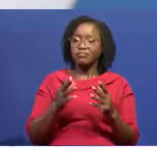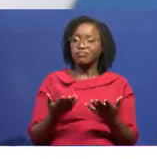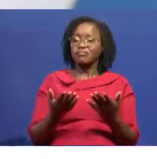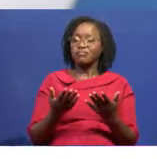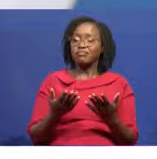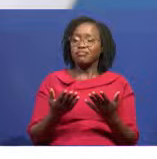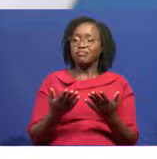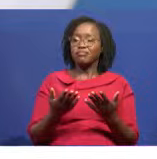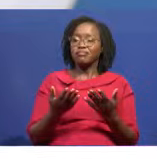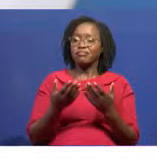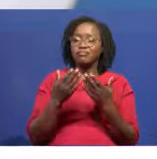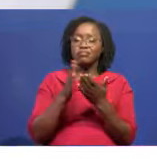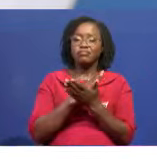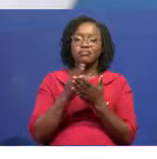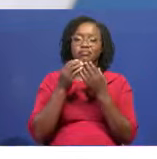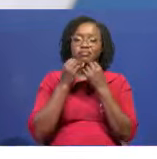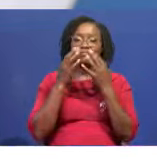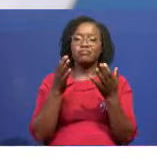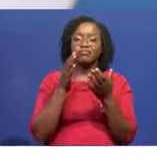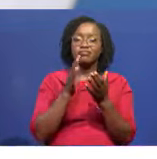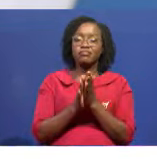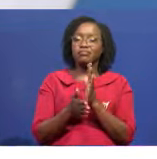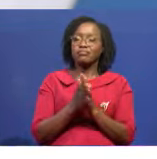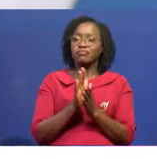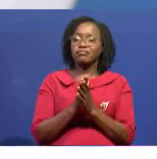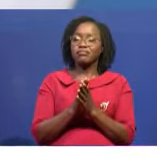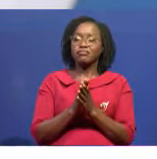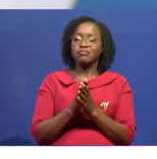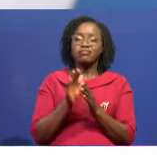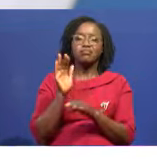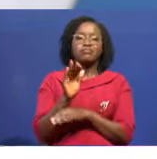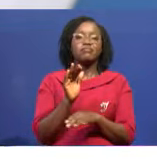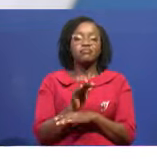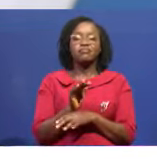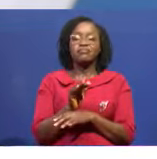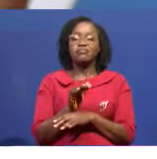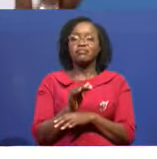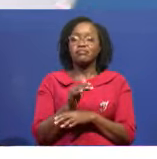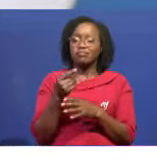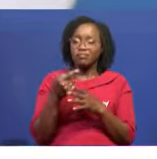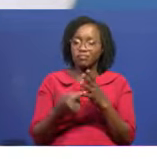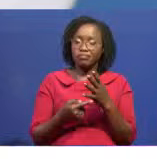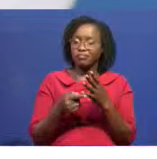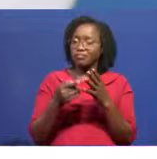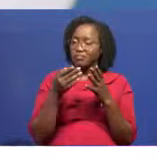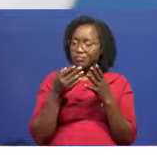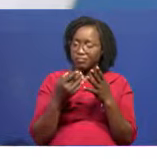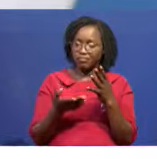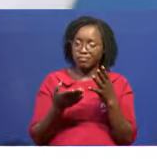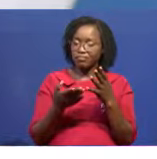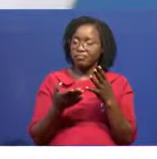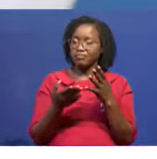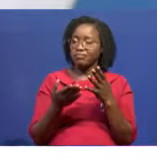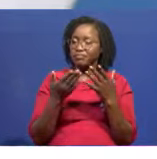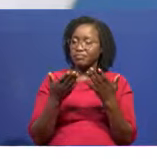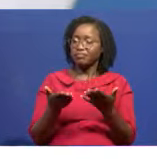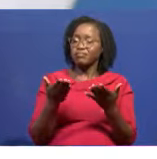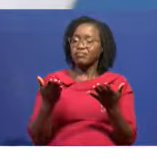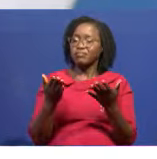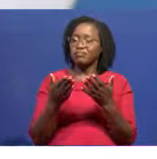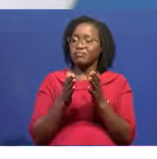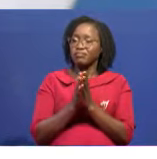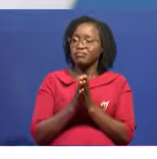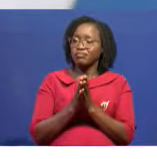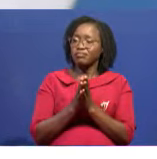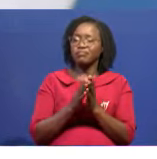just giving out that information without even being prompted, just say these are the number of people I am